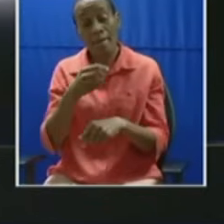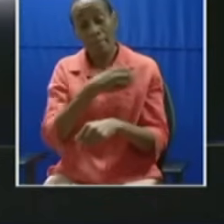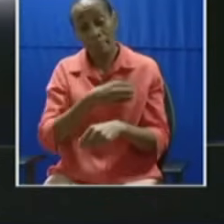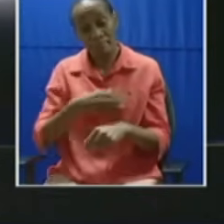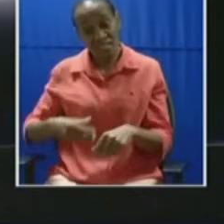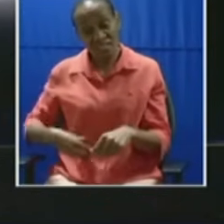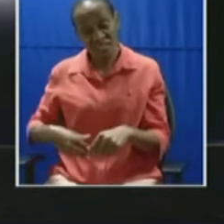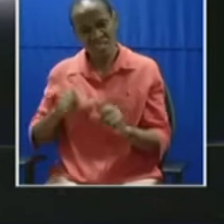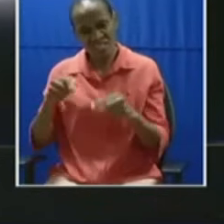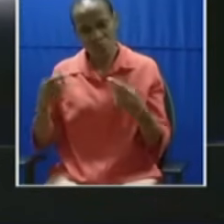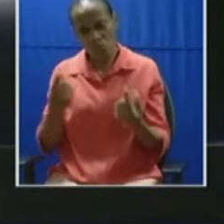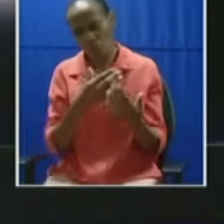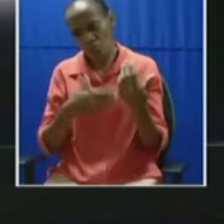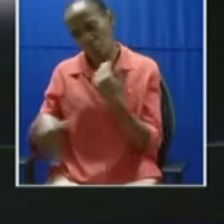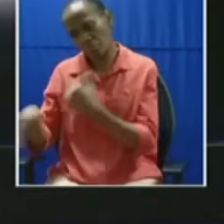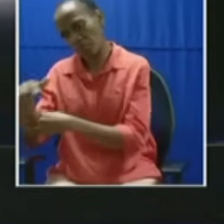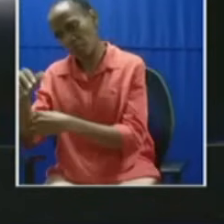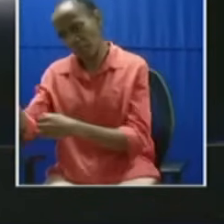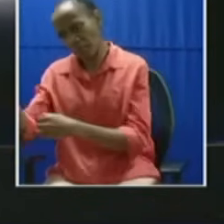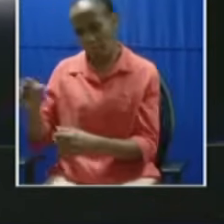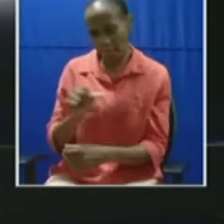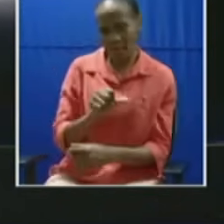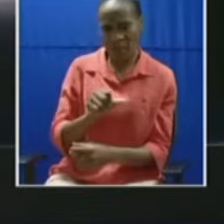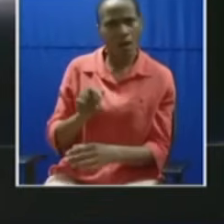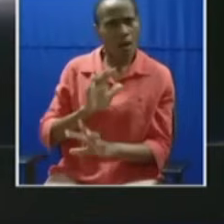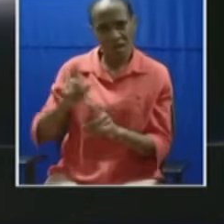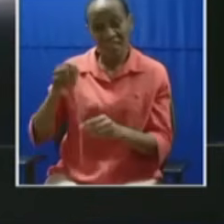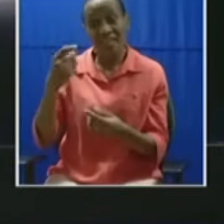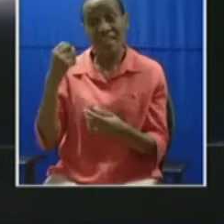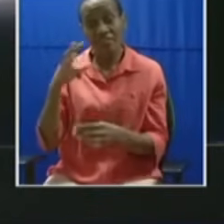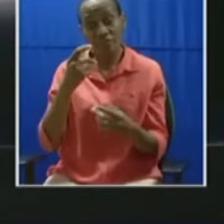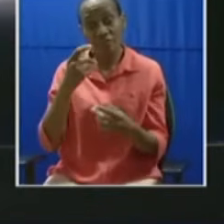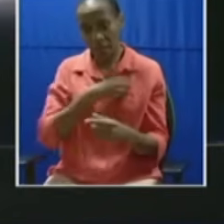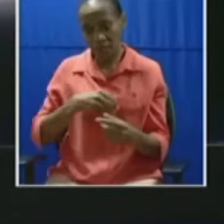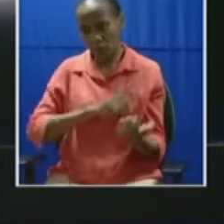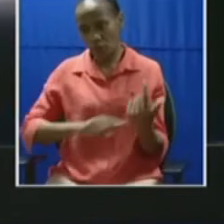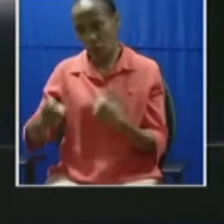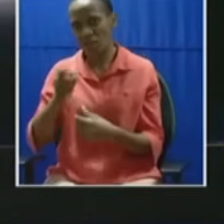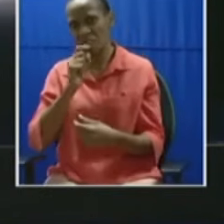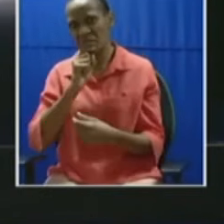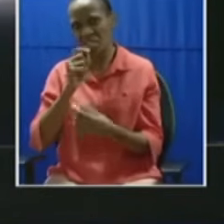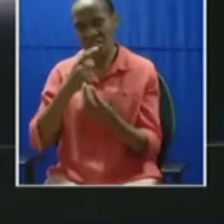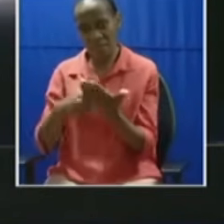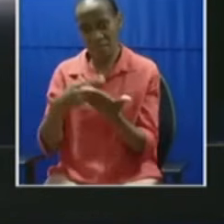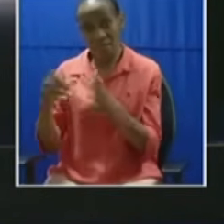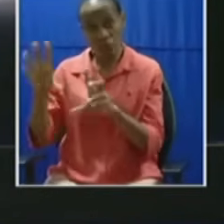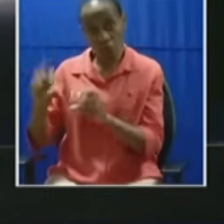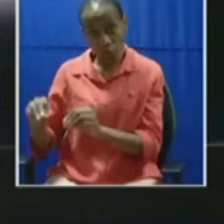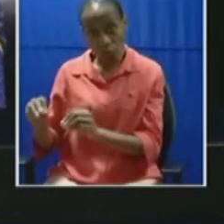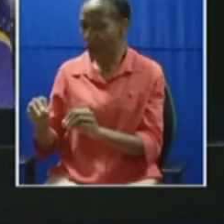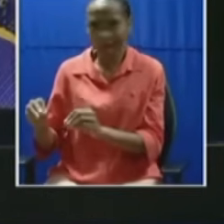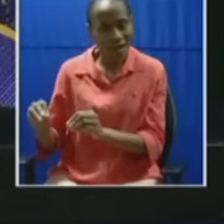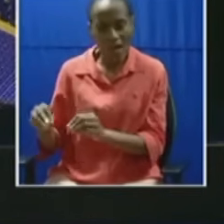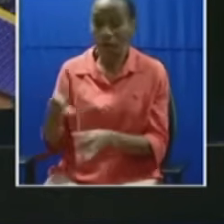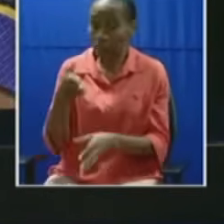no right to step out of the House and the debate can be stopped. Please proceed, sir.